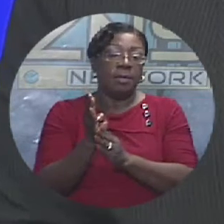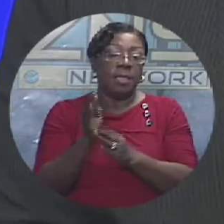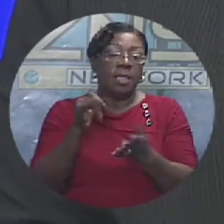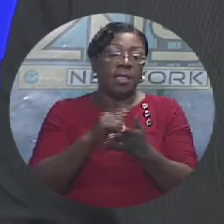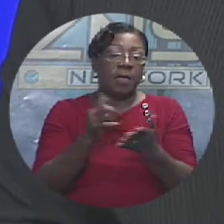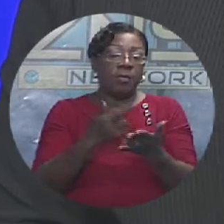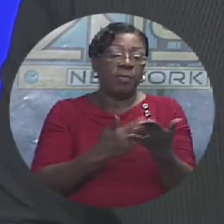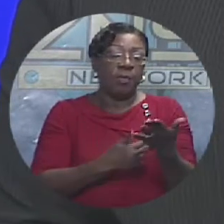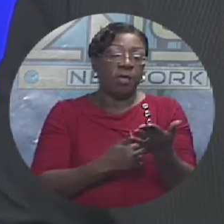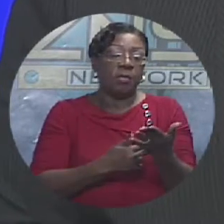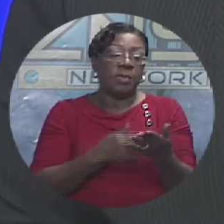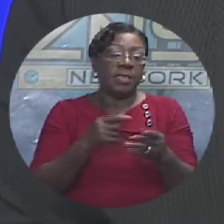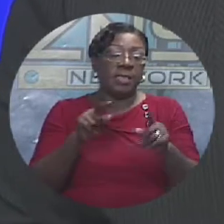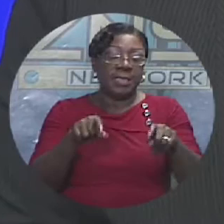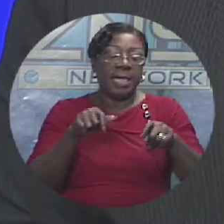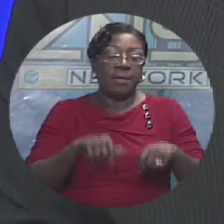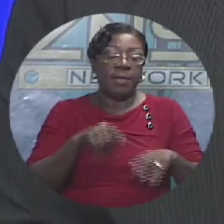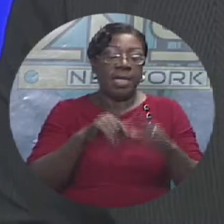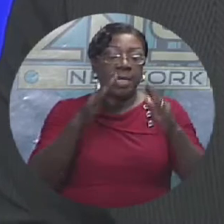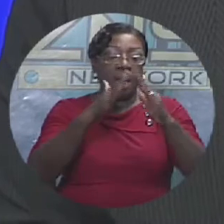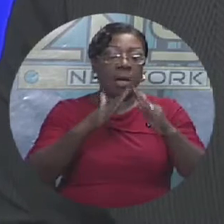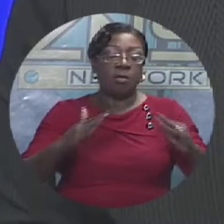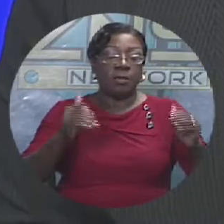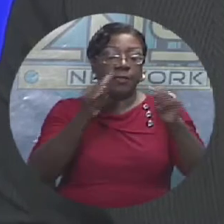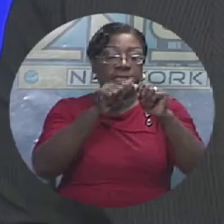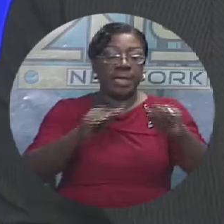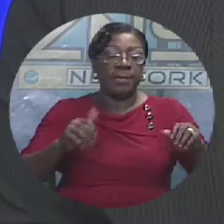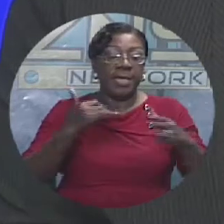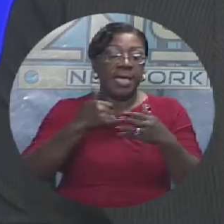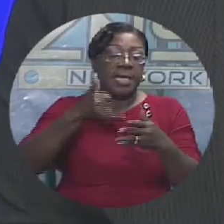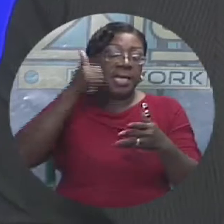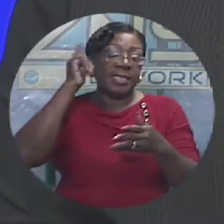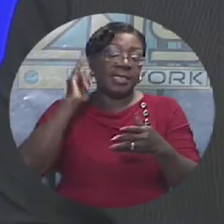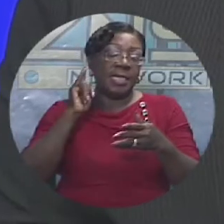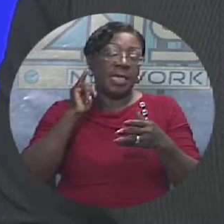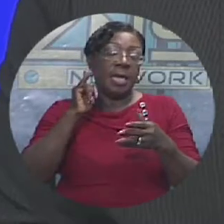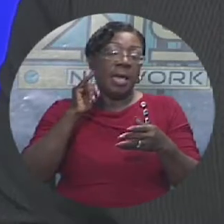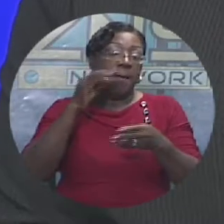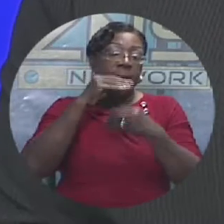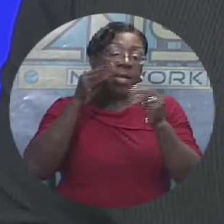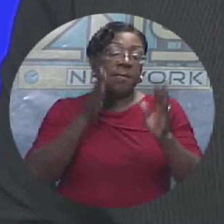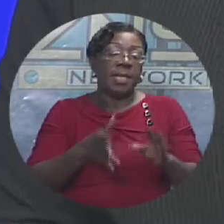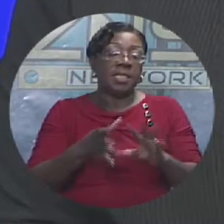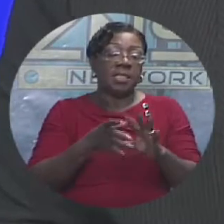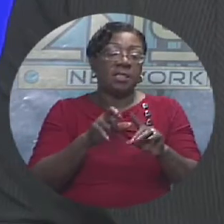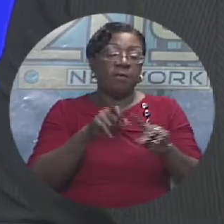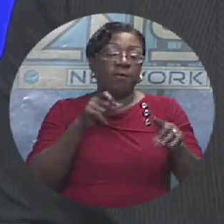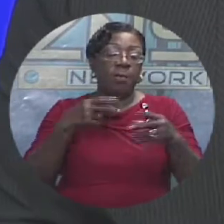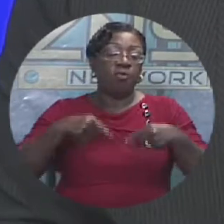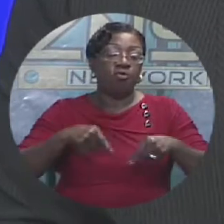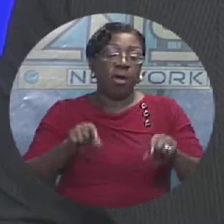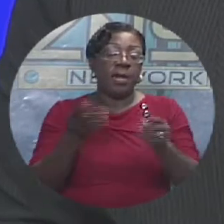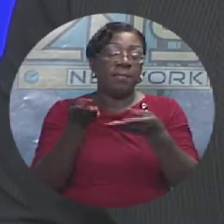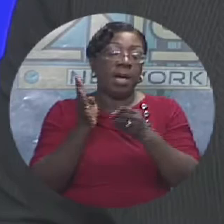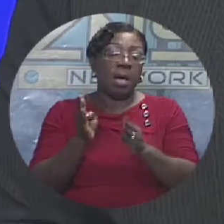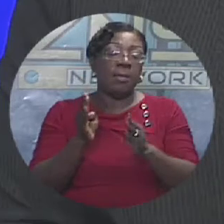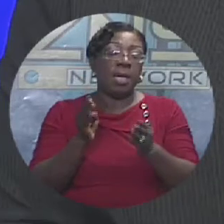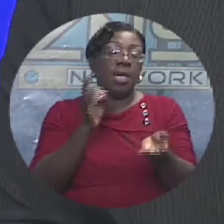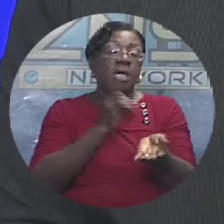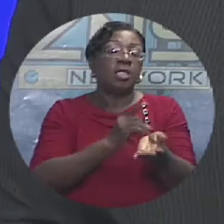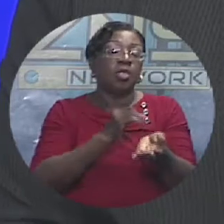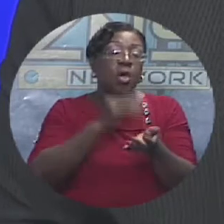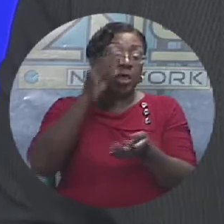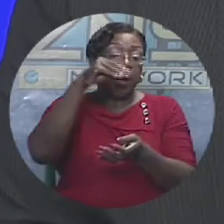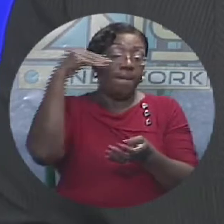report was tabled in the House of Assembly yesterday by the Minister for Grand Bahama, the Honorable Dr. Michael Darville. For years, residents in the